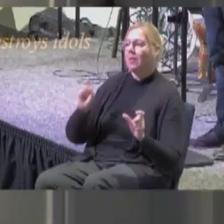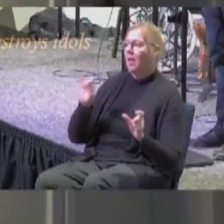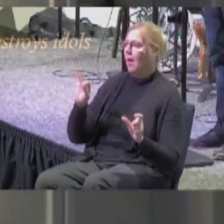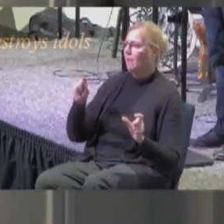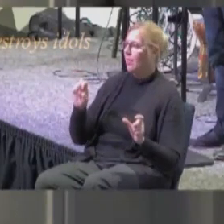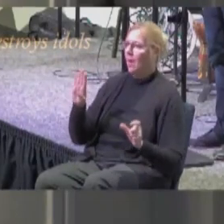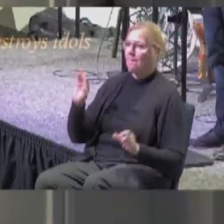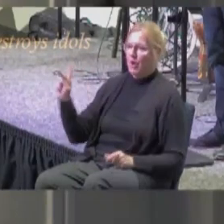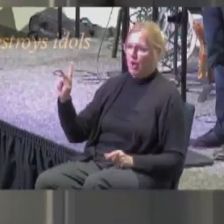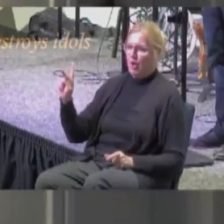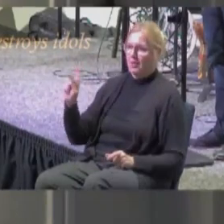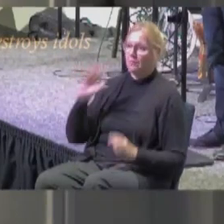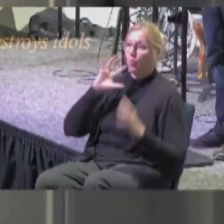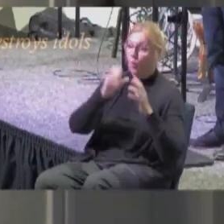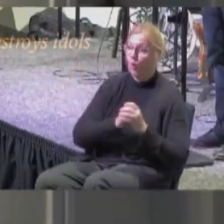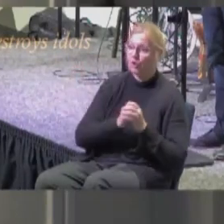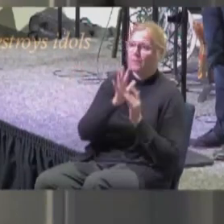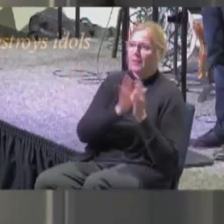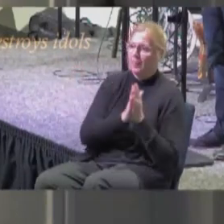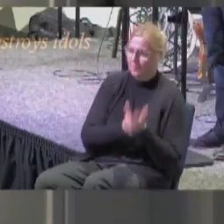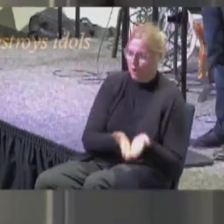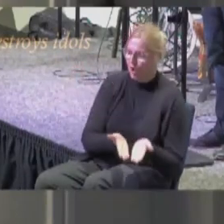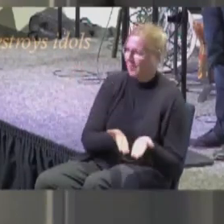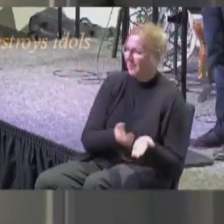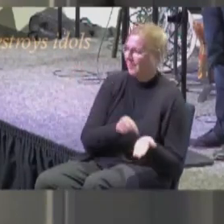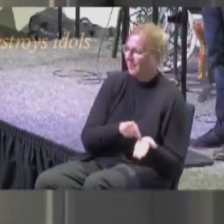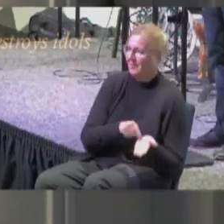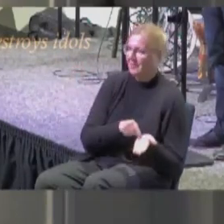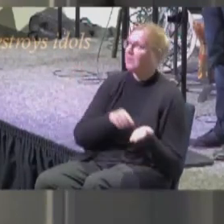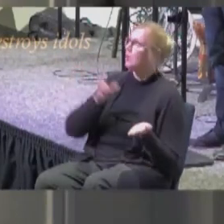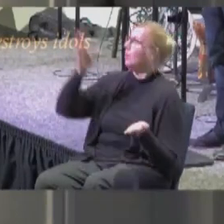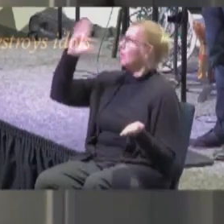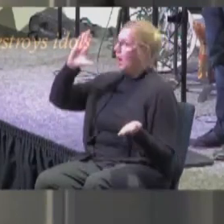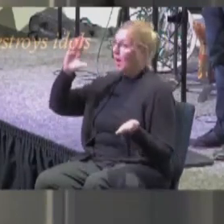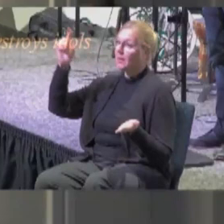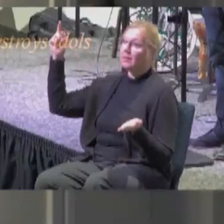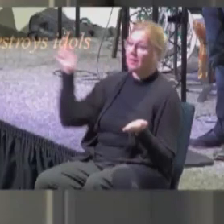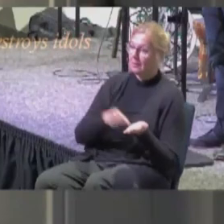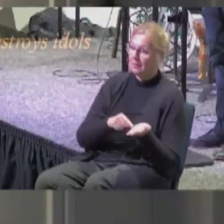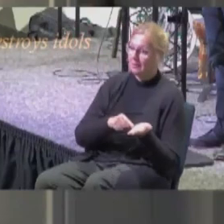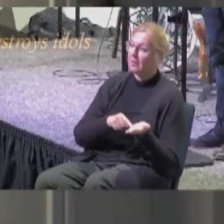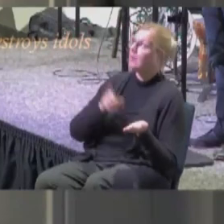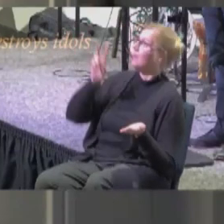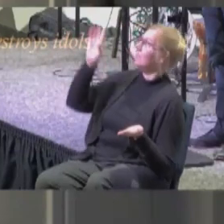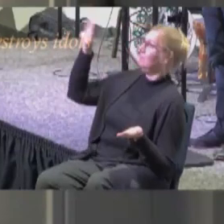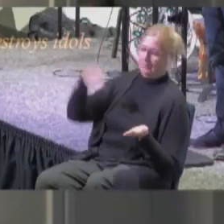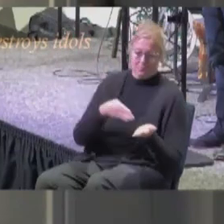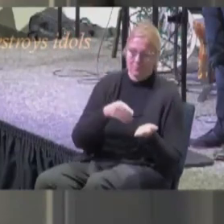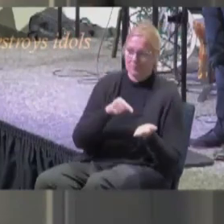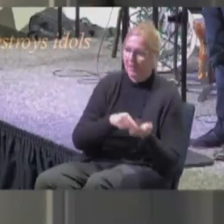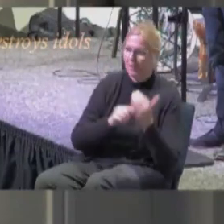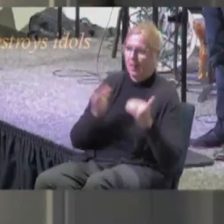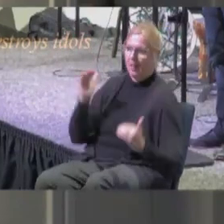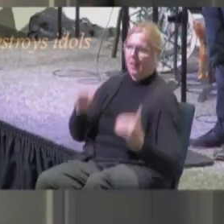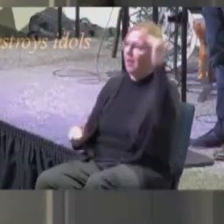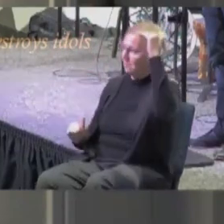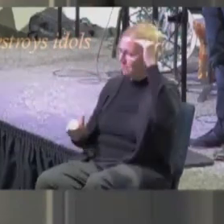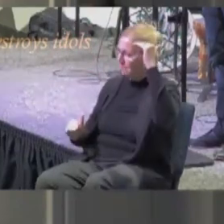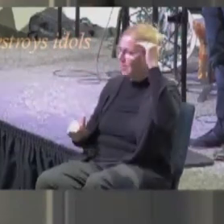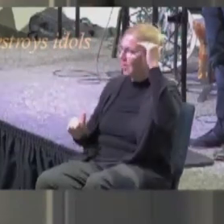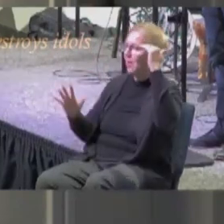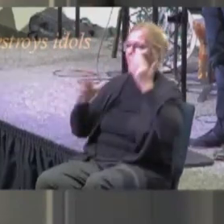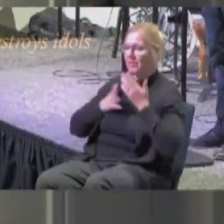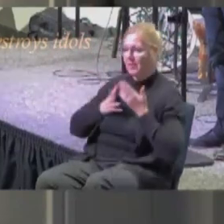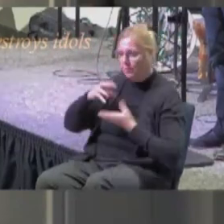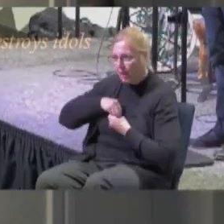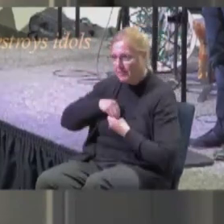and again fallen into bibliolatry, making an idol of the biblical text and elevating it above the experienced presence of